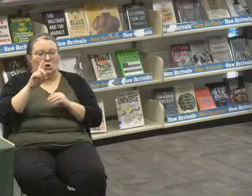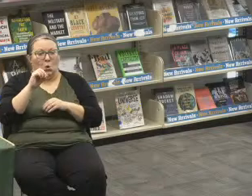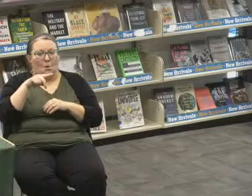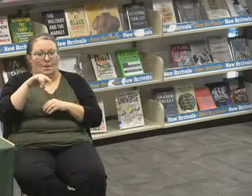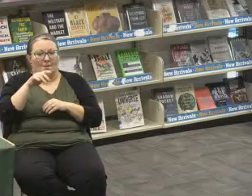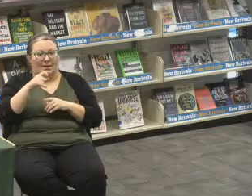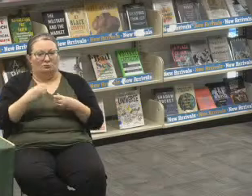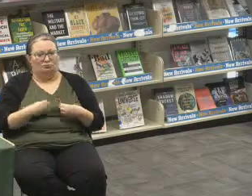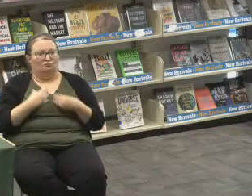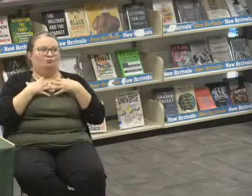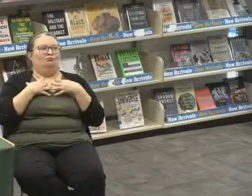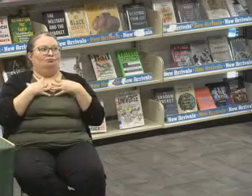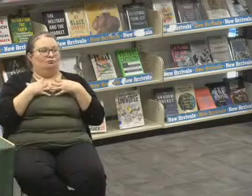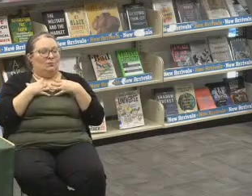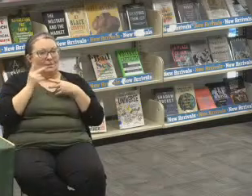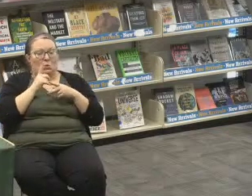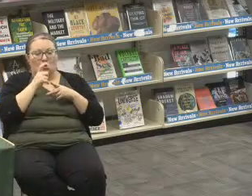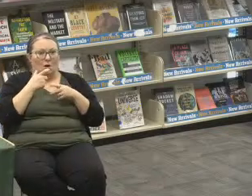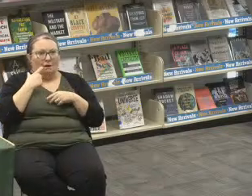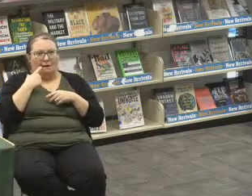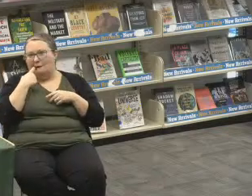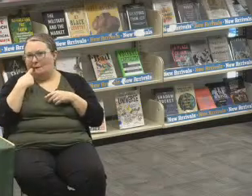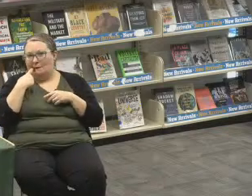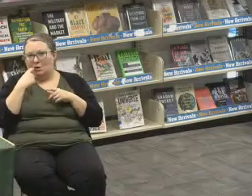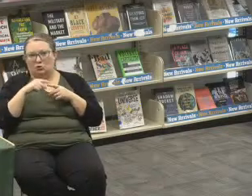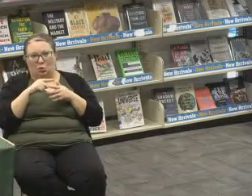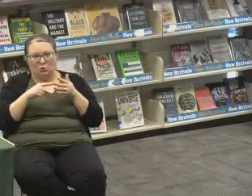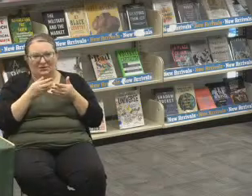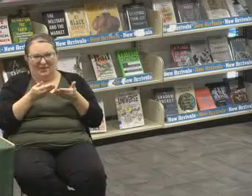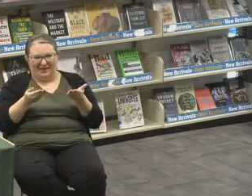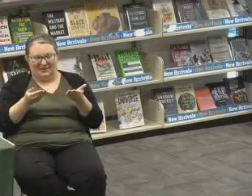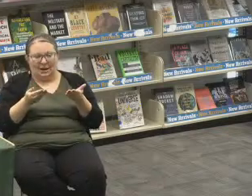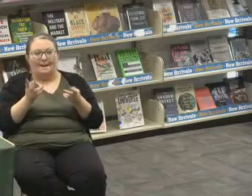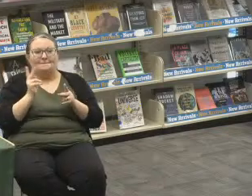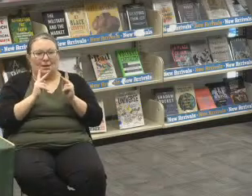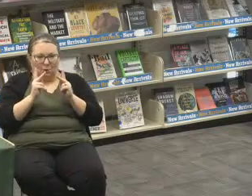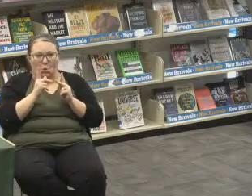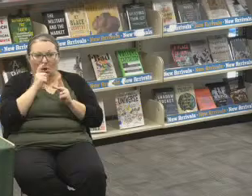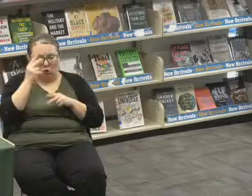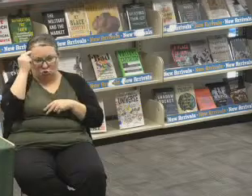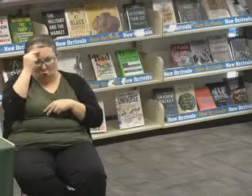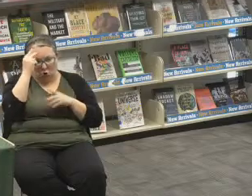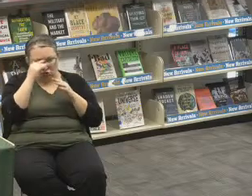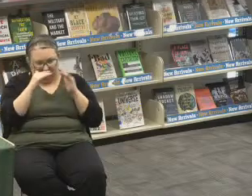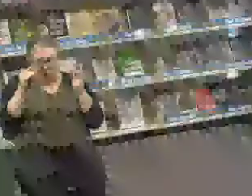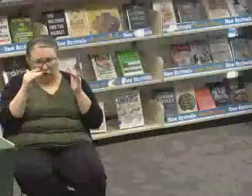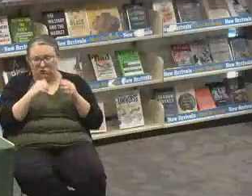And so the people that are often getting hooked, getting addicted to these things are people that are neurodiverse.